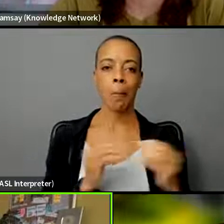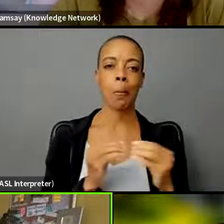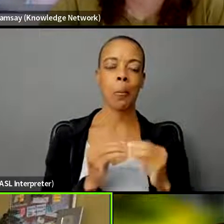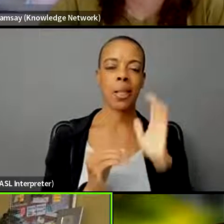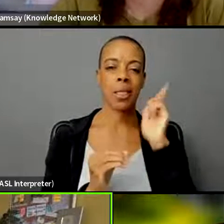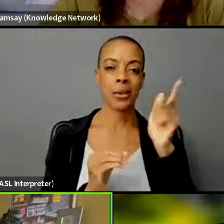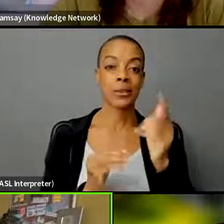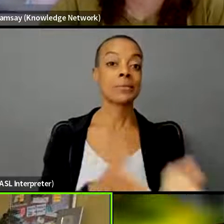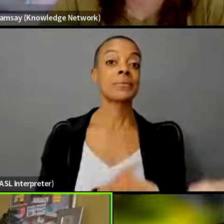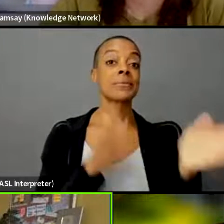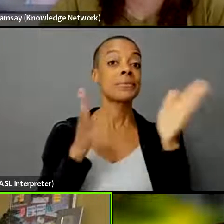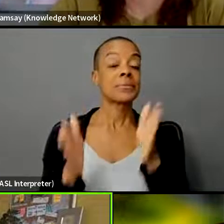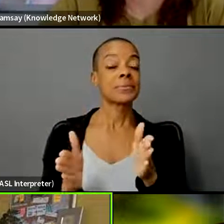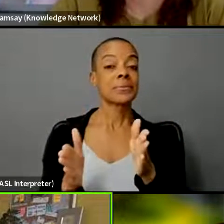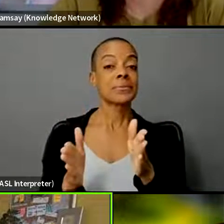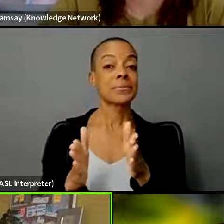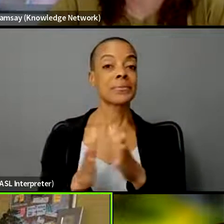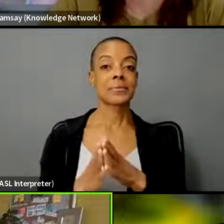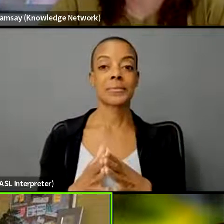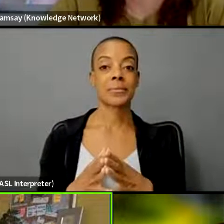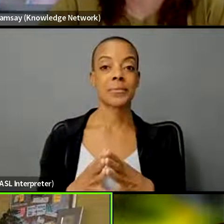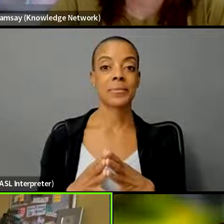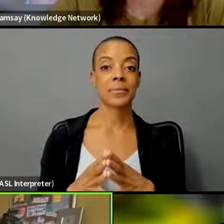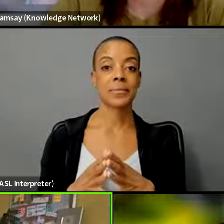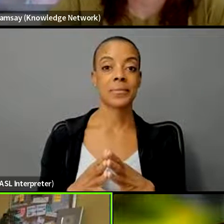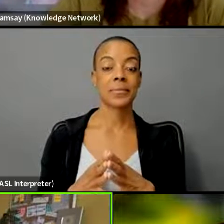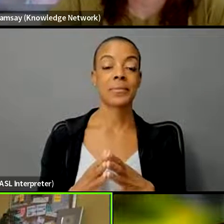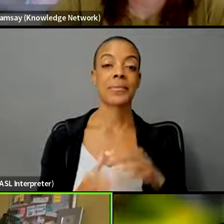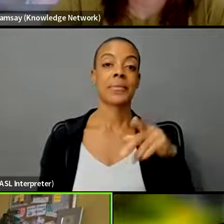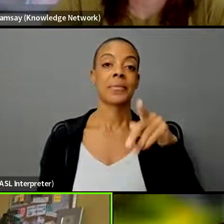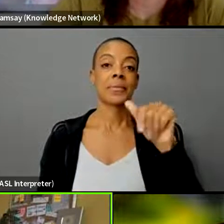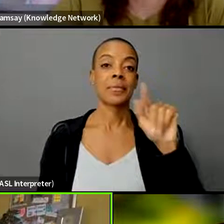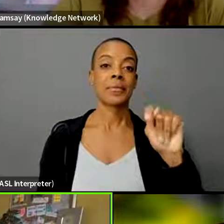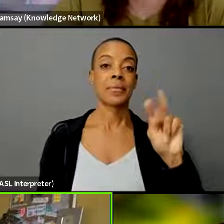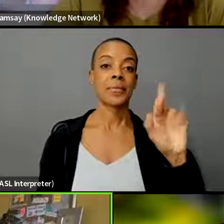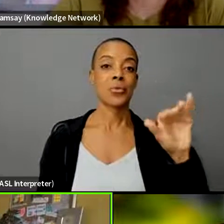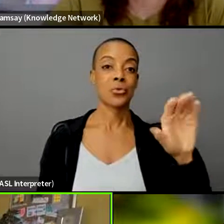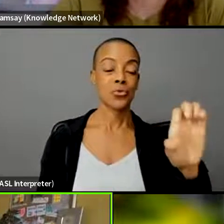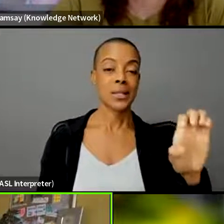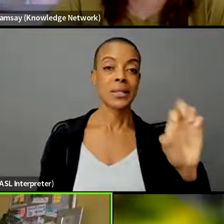move on to our next esteemed panelist. I'm seeing Patrice Ramsay next on my